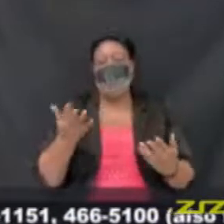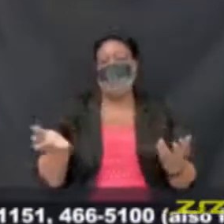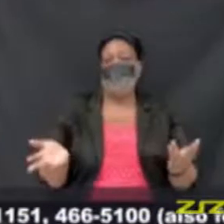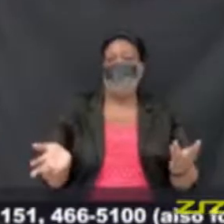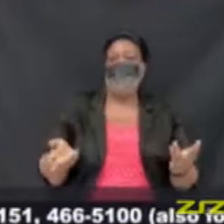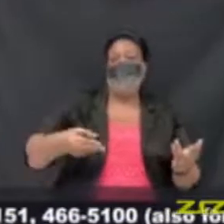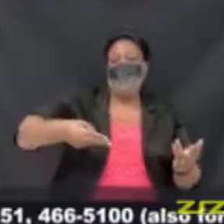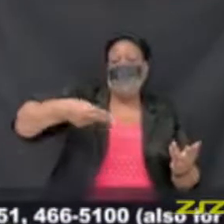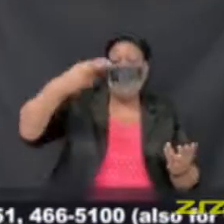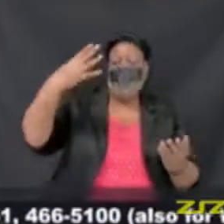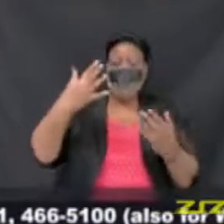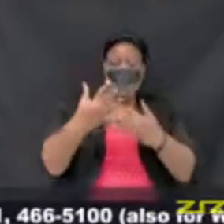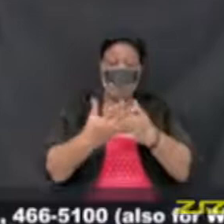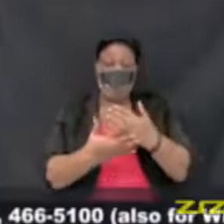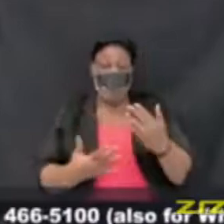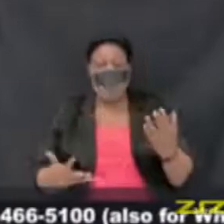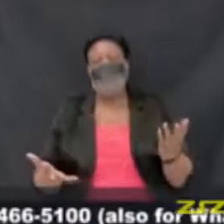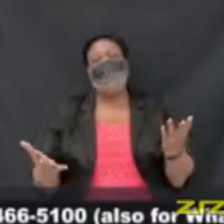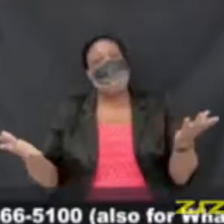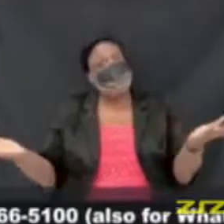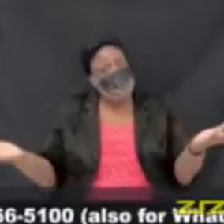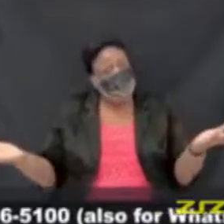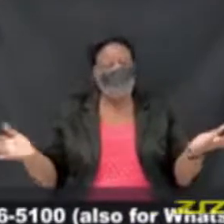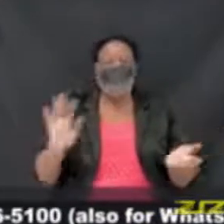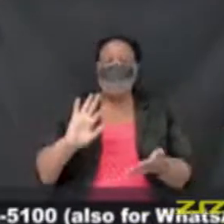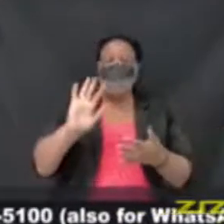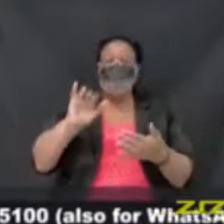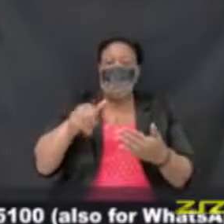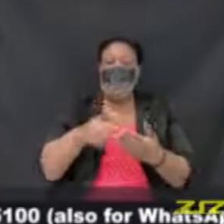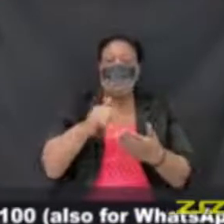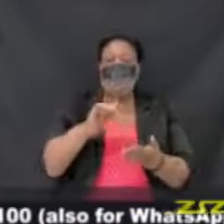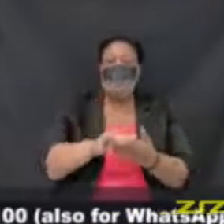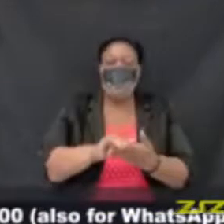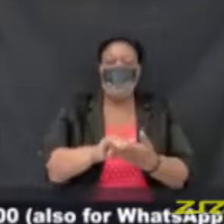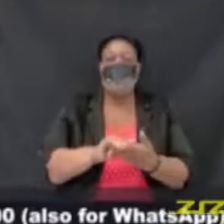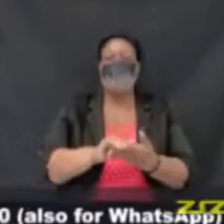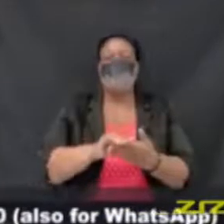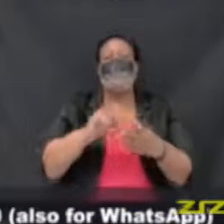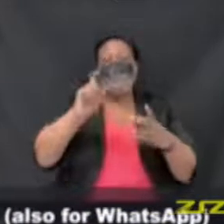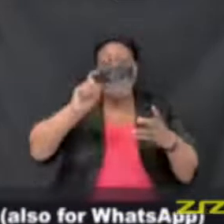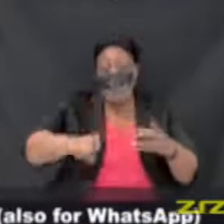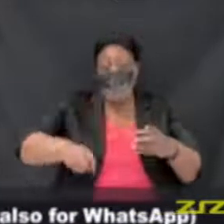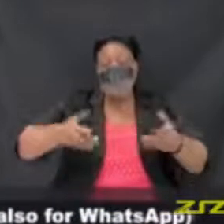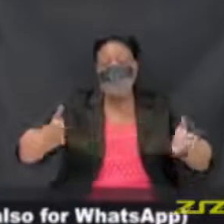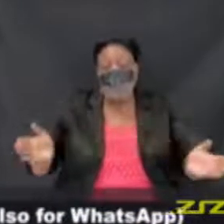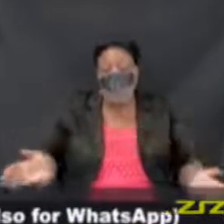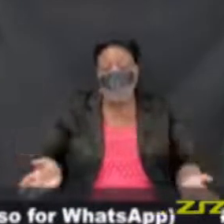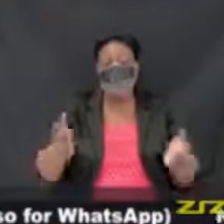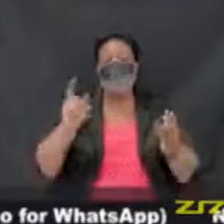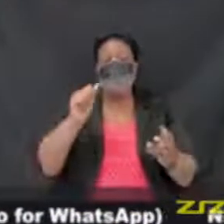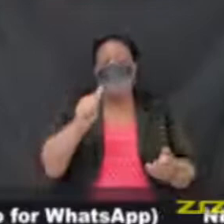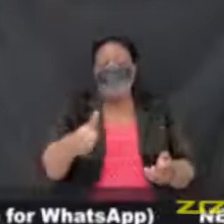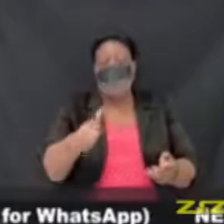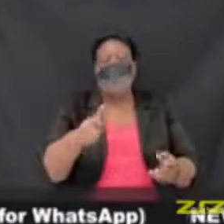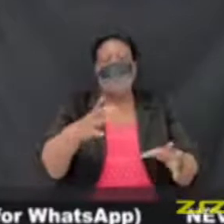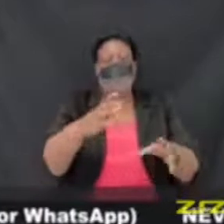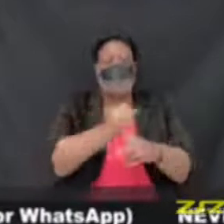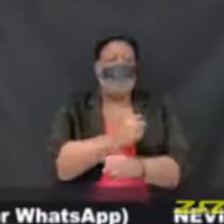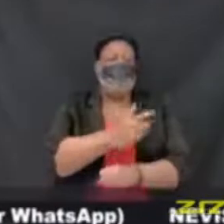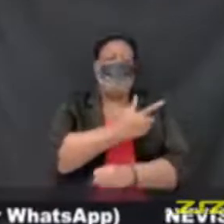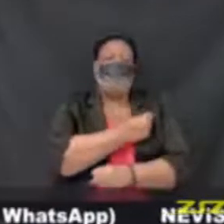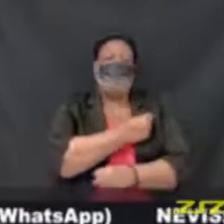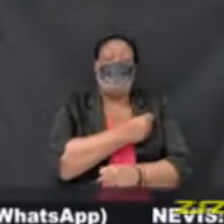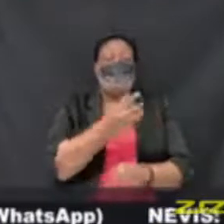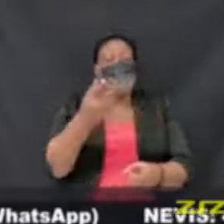having difficulty breathing, because your lungs are being filled up with inflammatory fluid, you may not